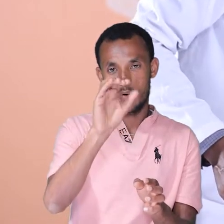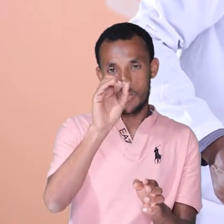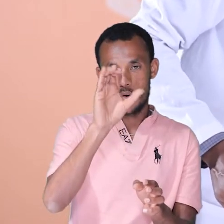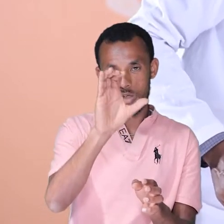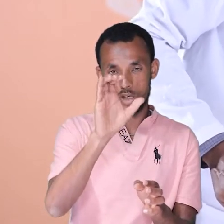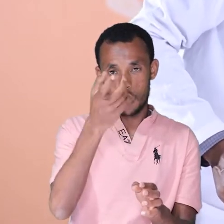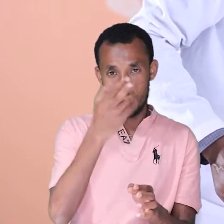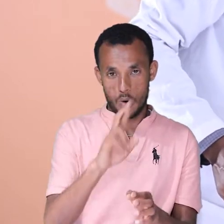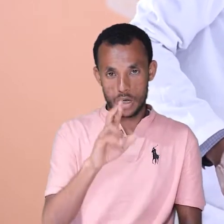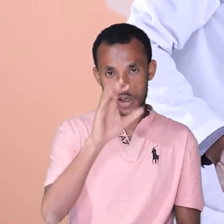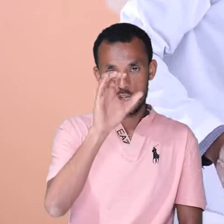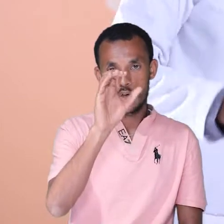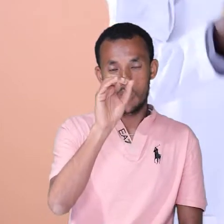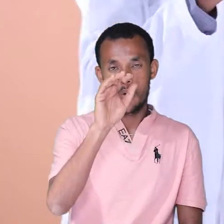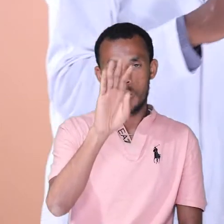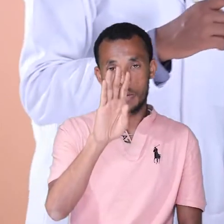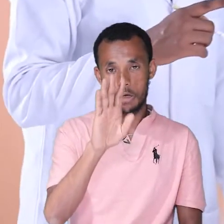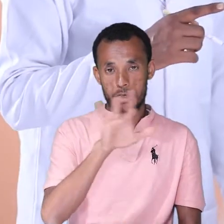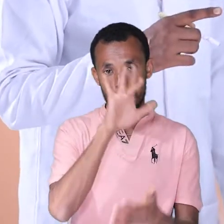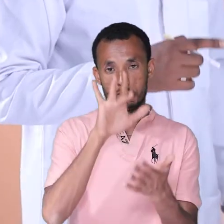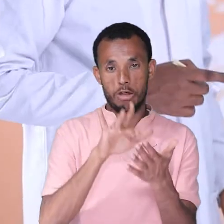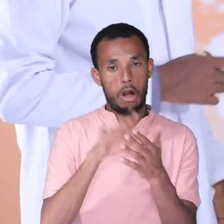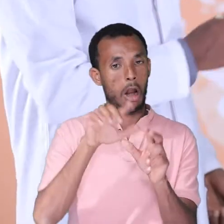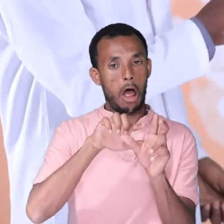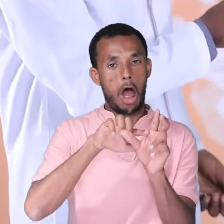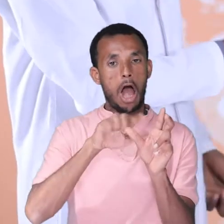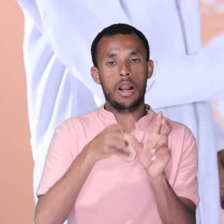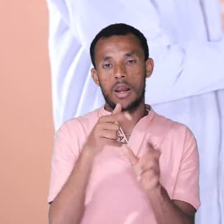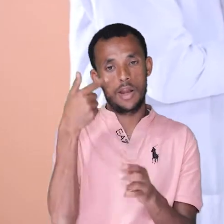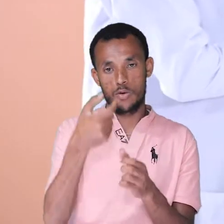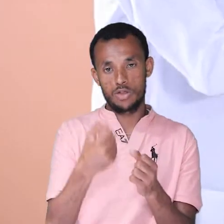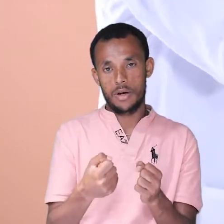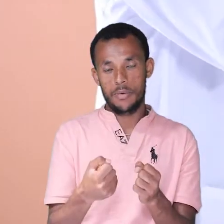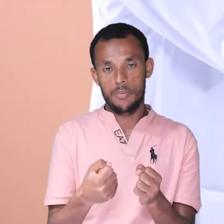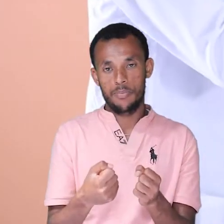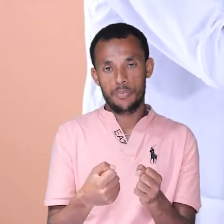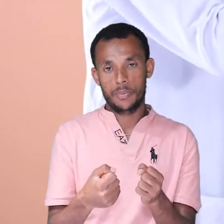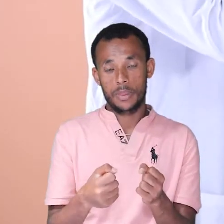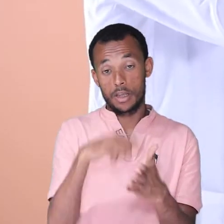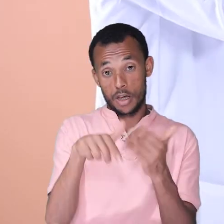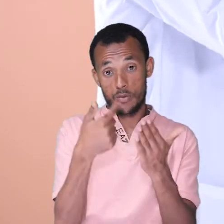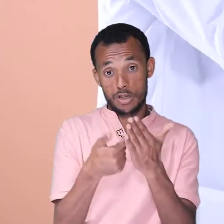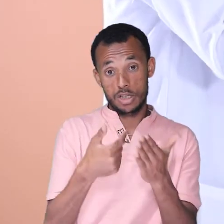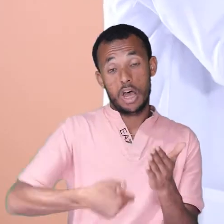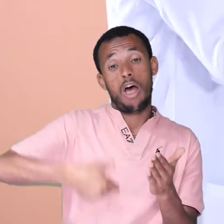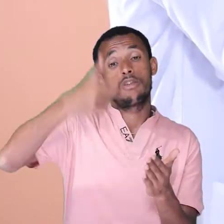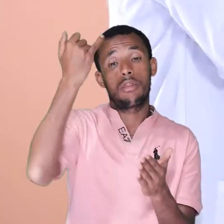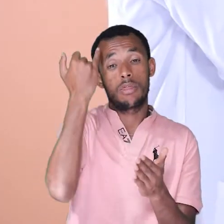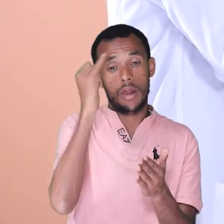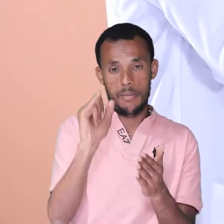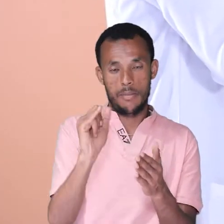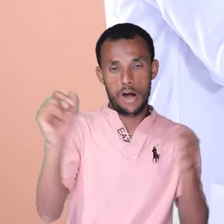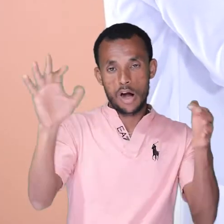BOC or COB is central angle. Therefore, the other term related